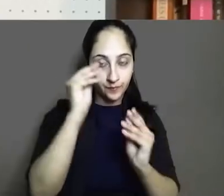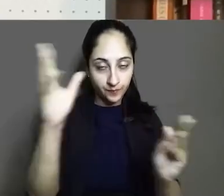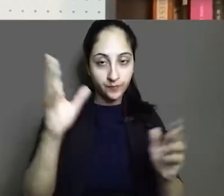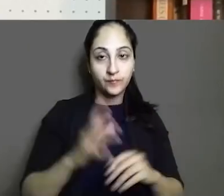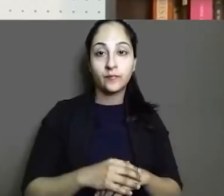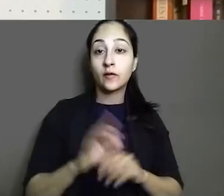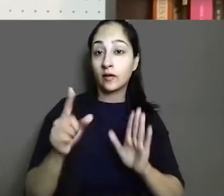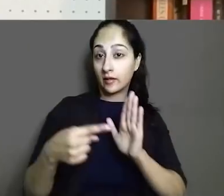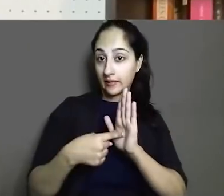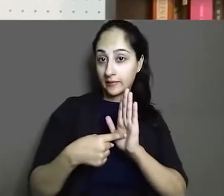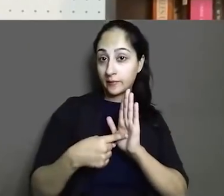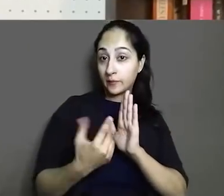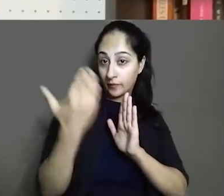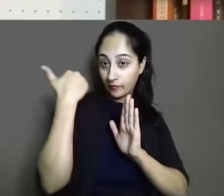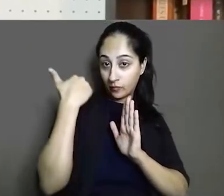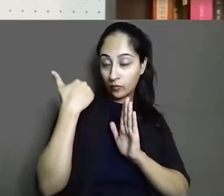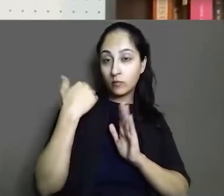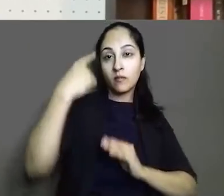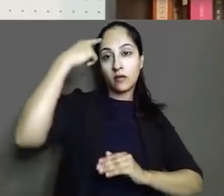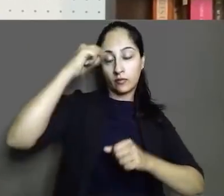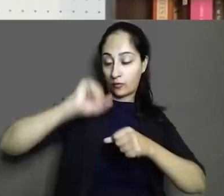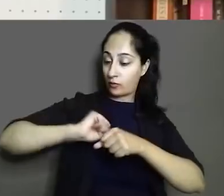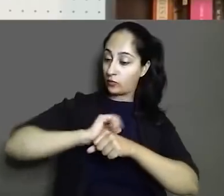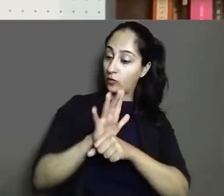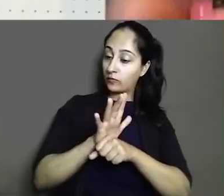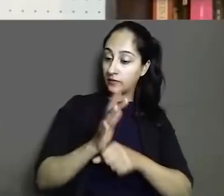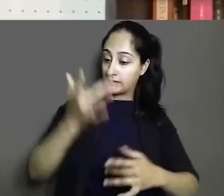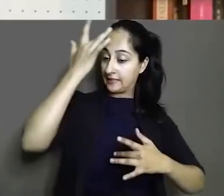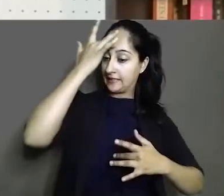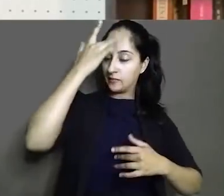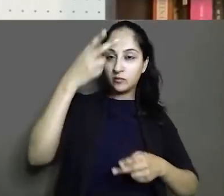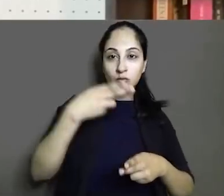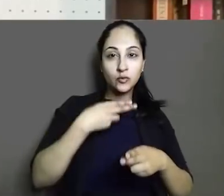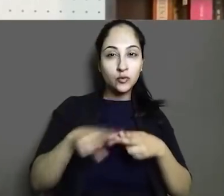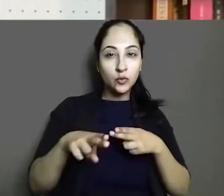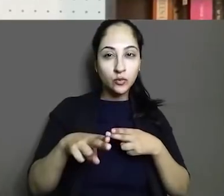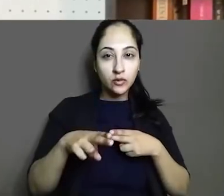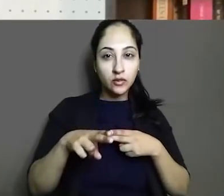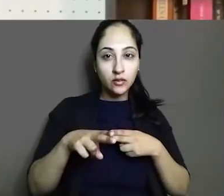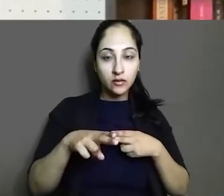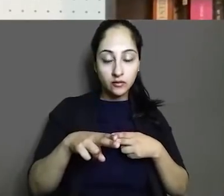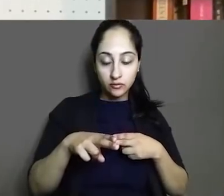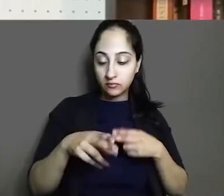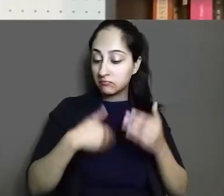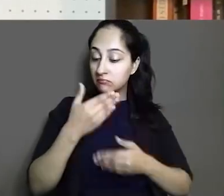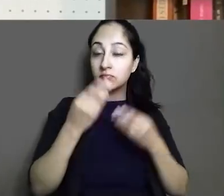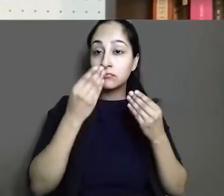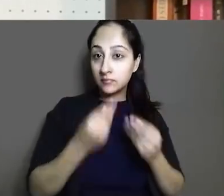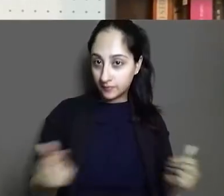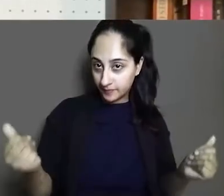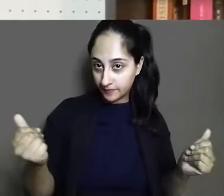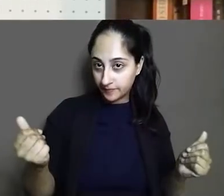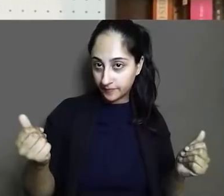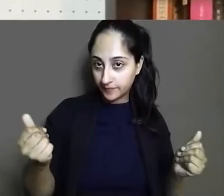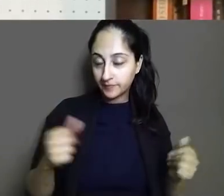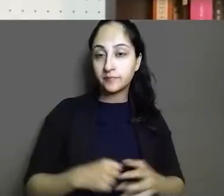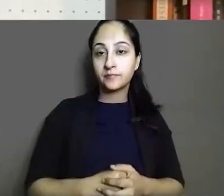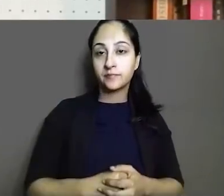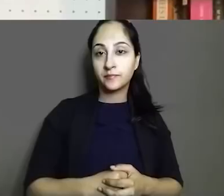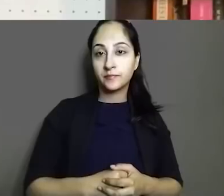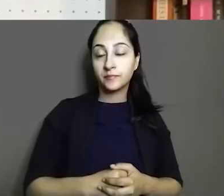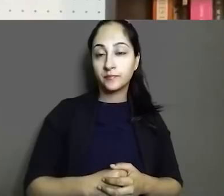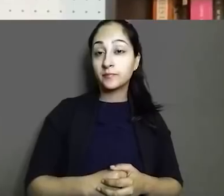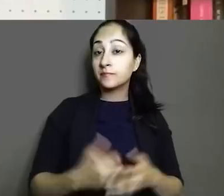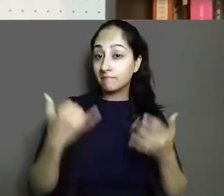And, previously my answer used to be, well, this is a short-term disease. We just don't know much about it. There